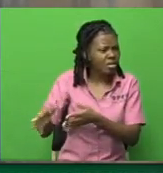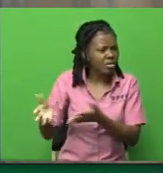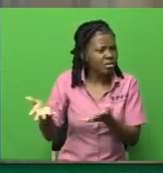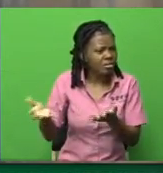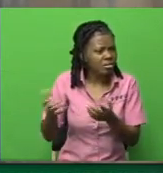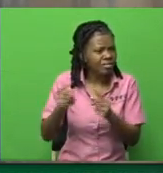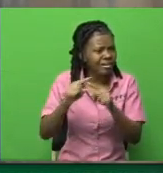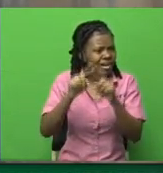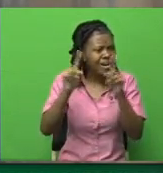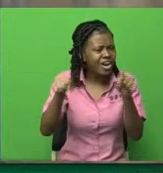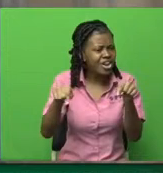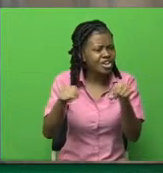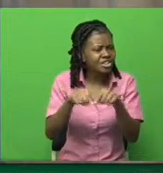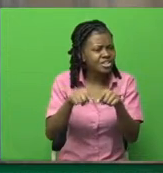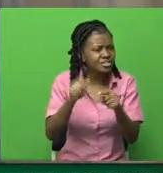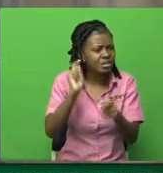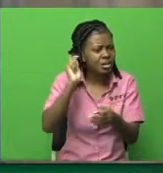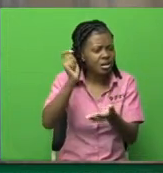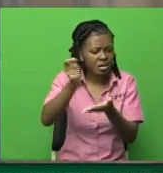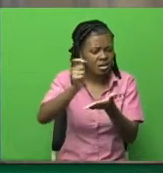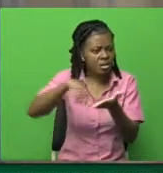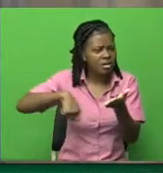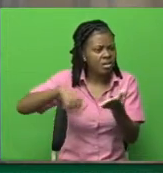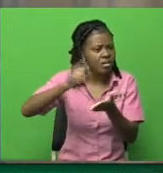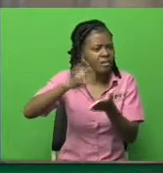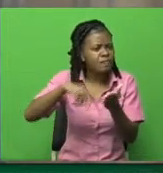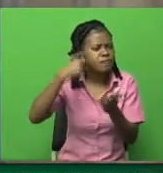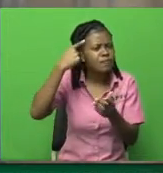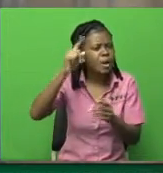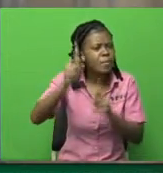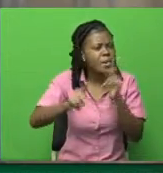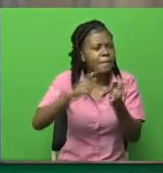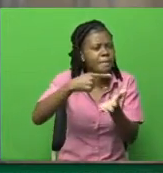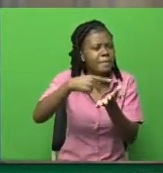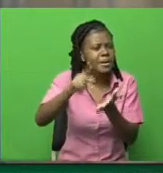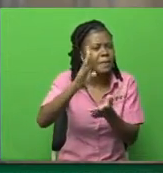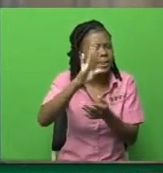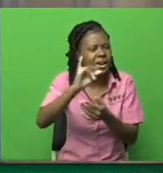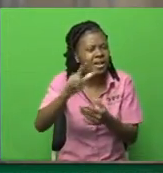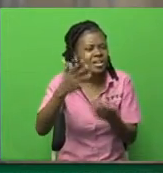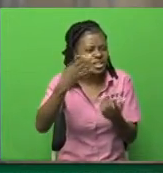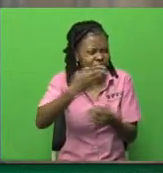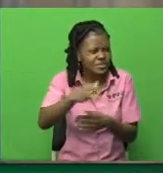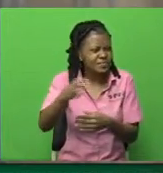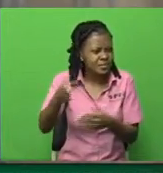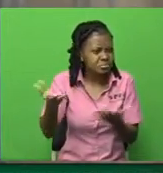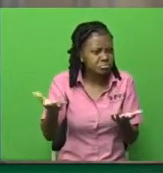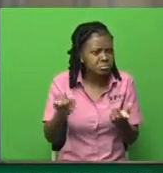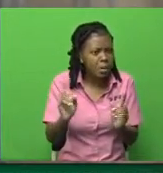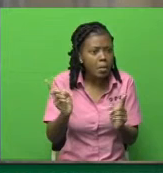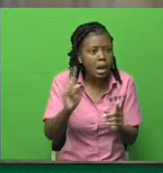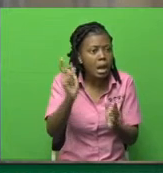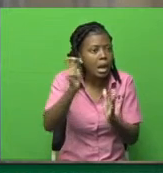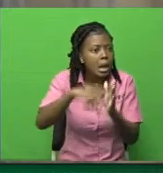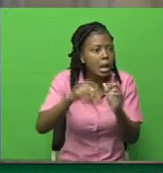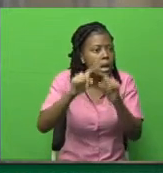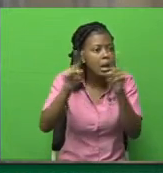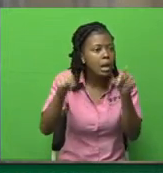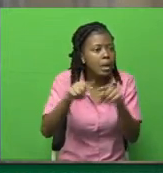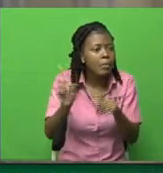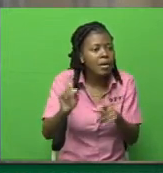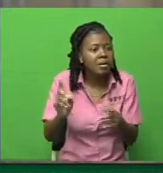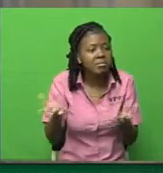go what became about kashgar where great custom ravaro the minister last year announced the introduction of the cash